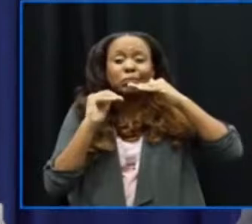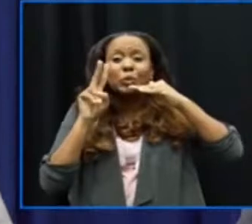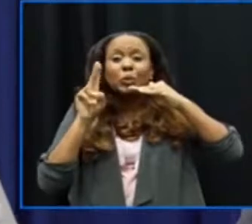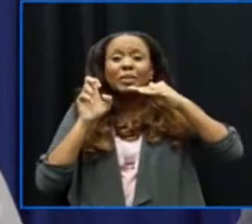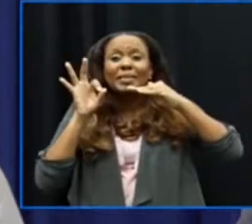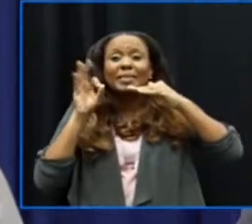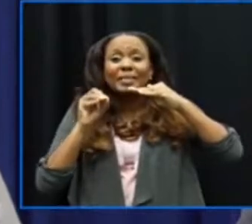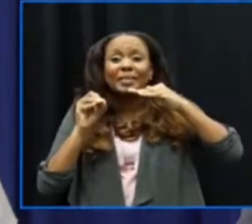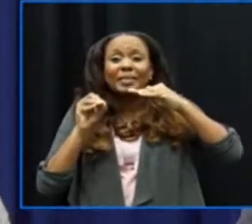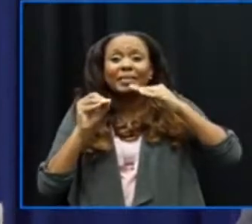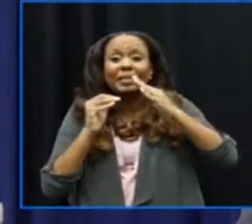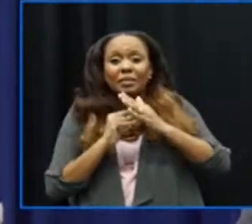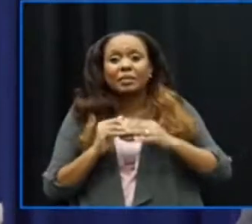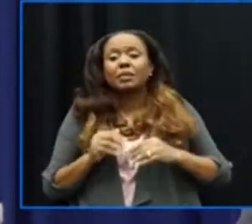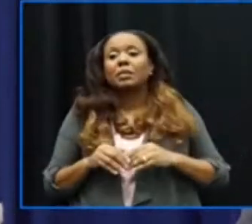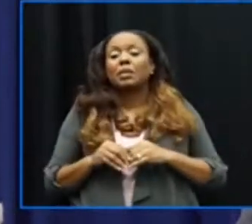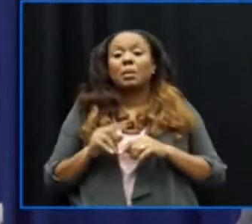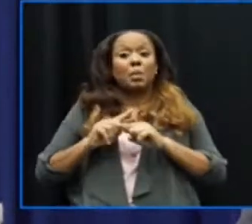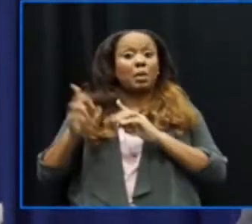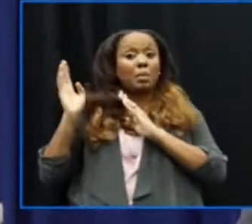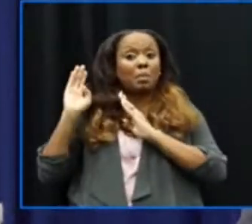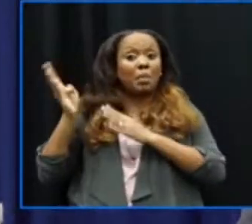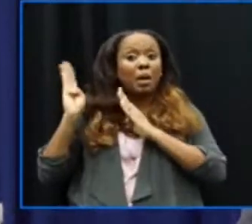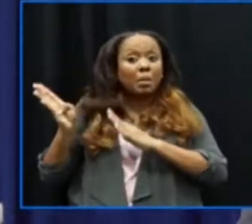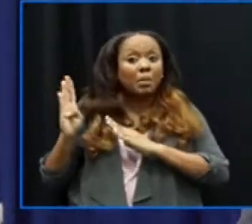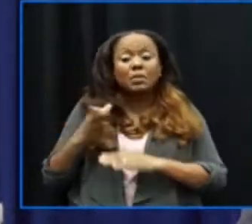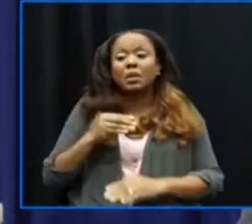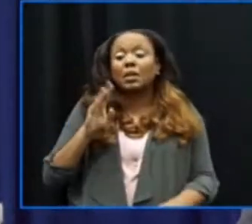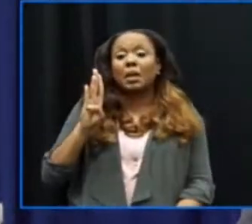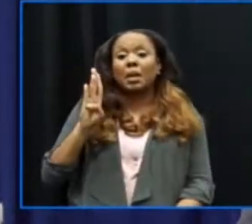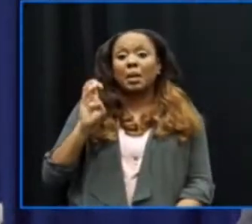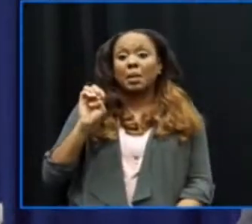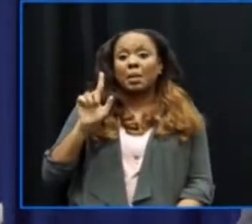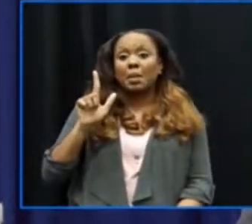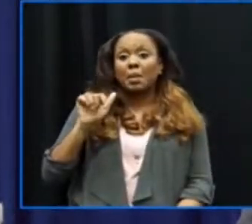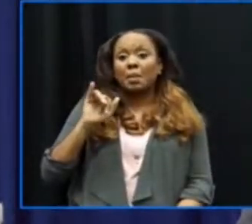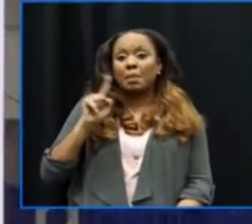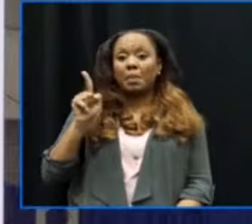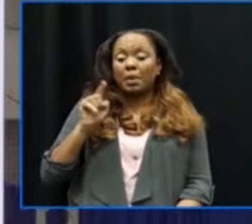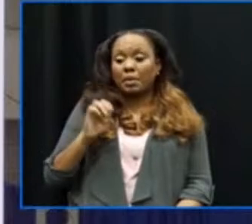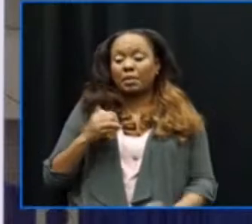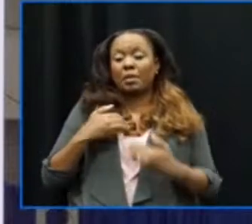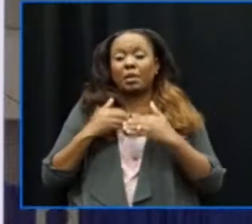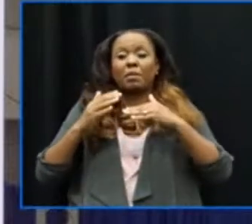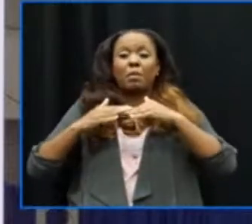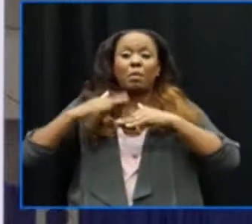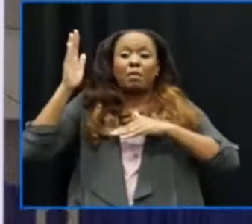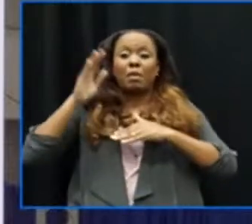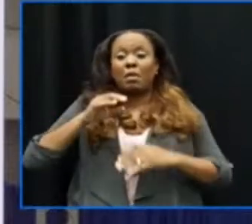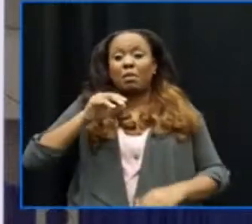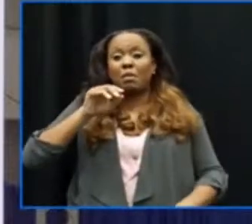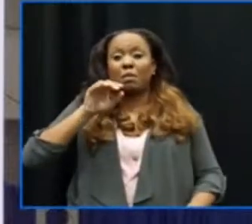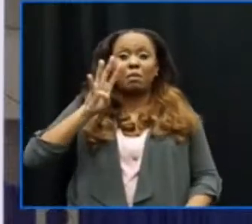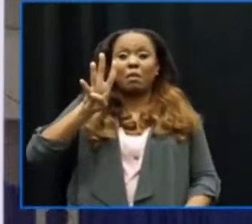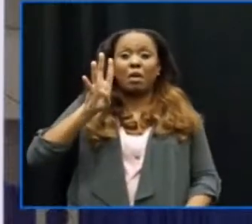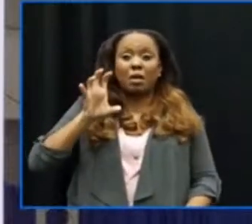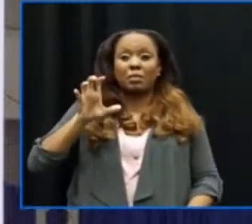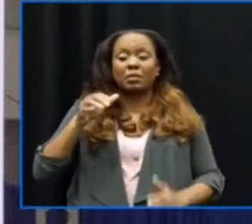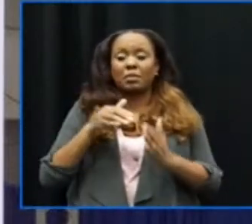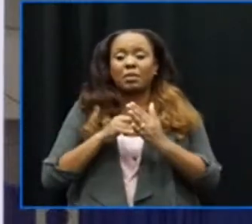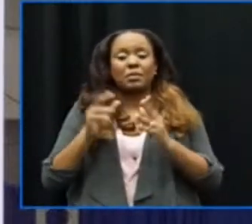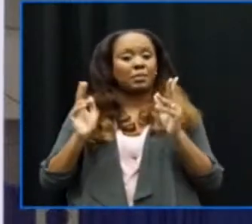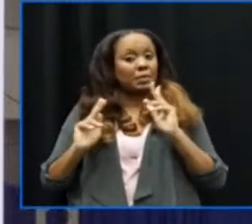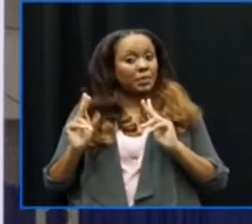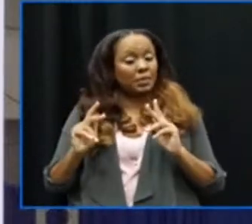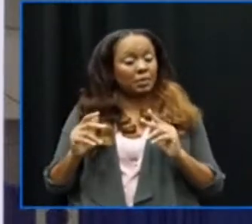both have over 400,000 people. And you can see that by reason of the arc of the graph. Now, it is